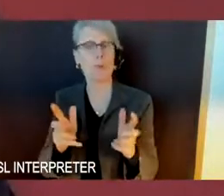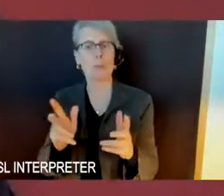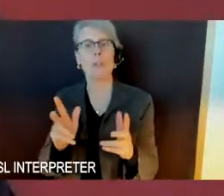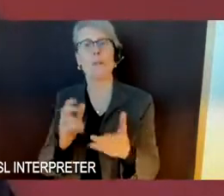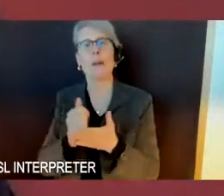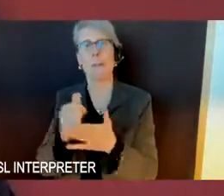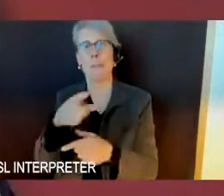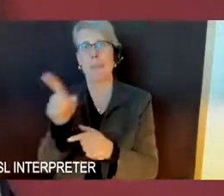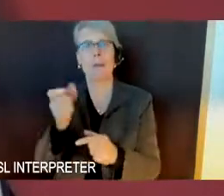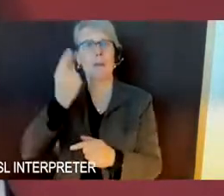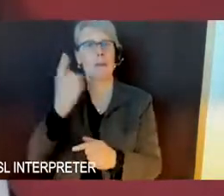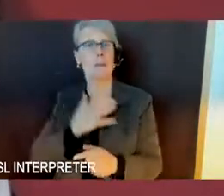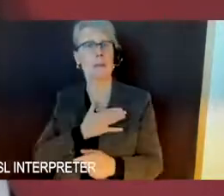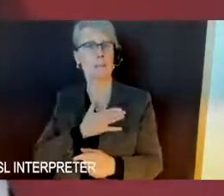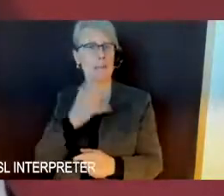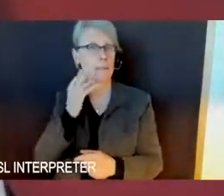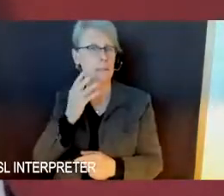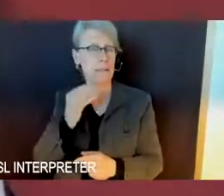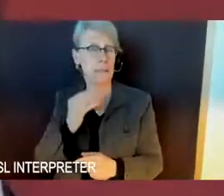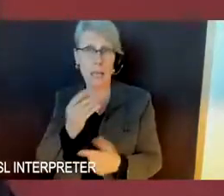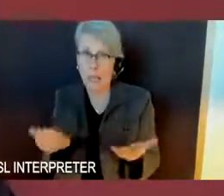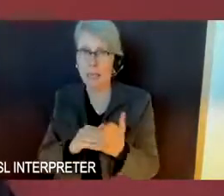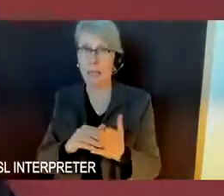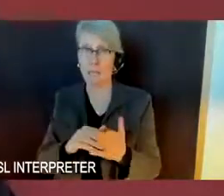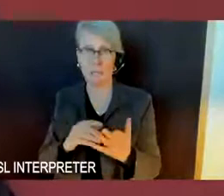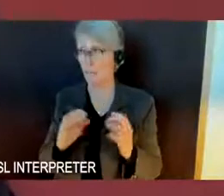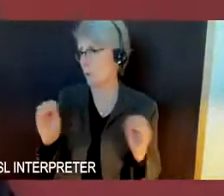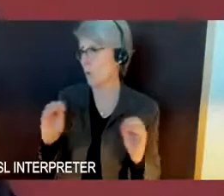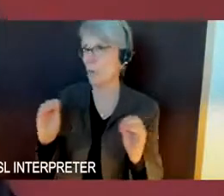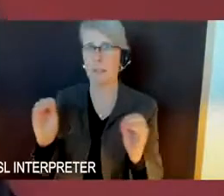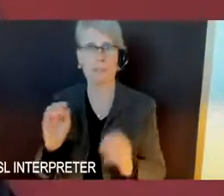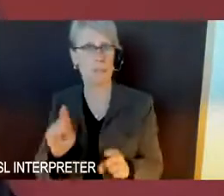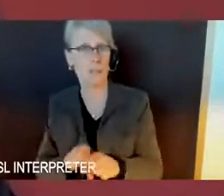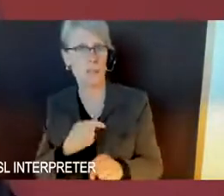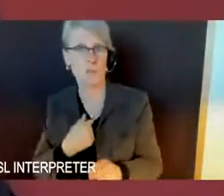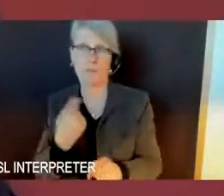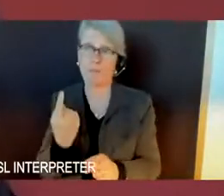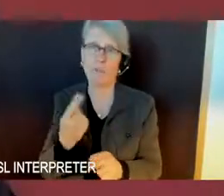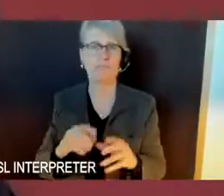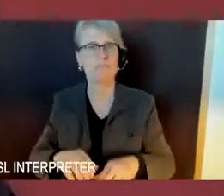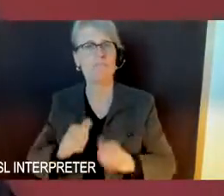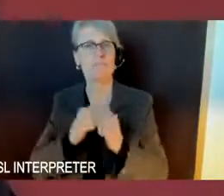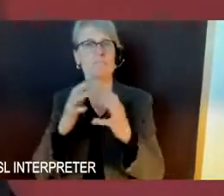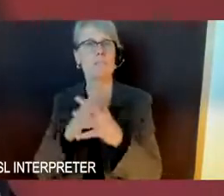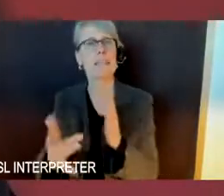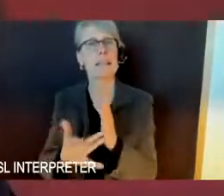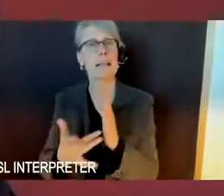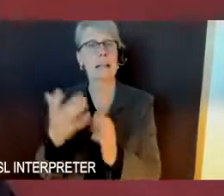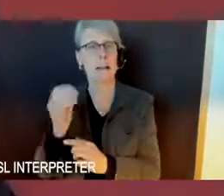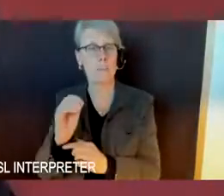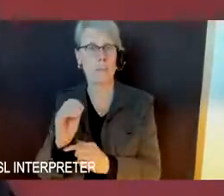people understand my perspective in a different way. And started still as my singular voice. So I